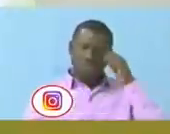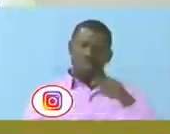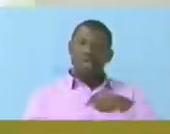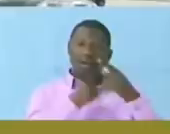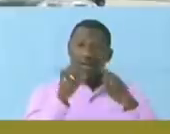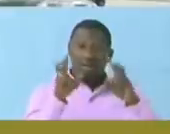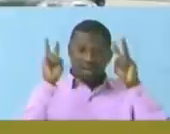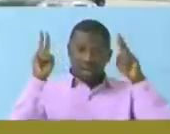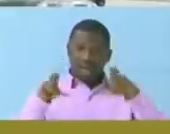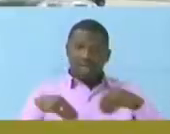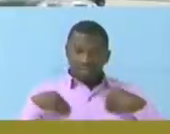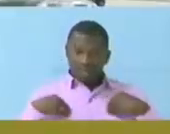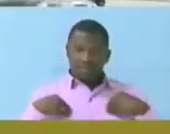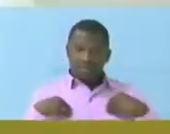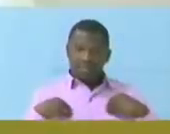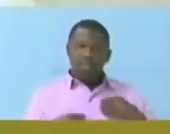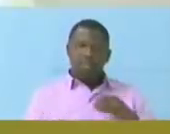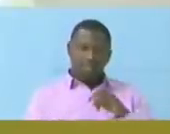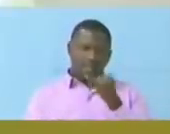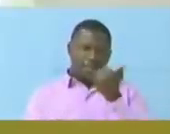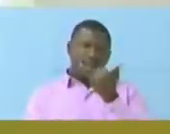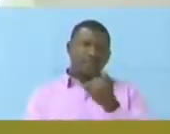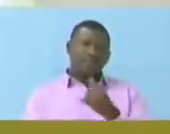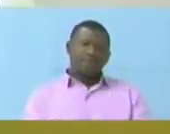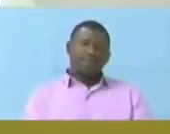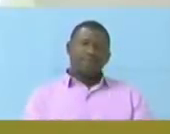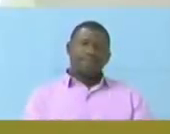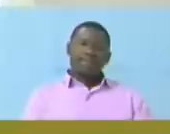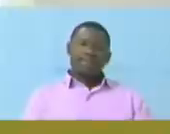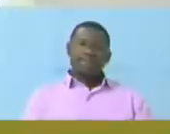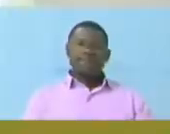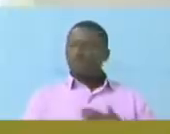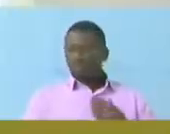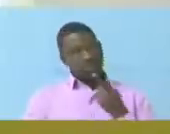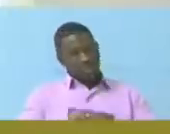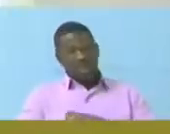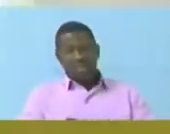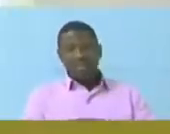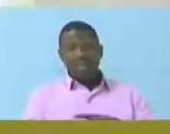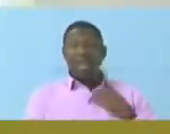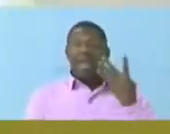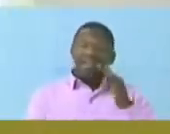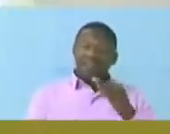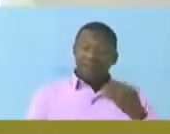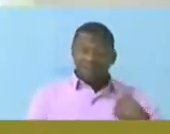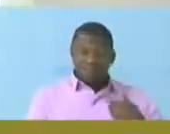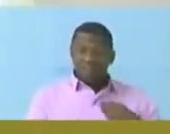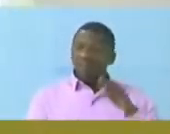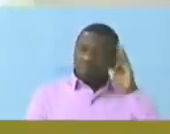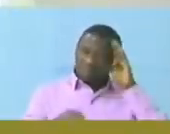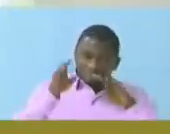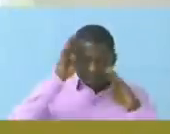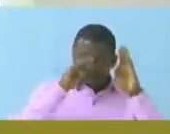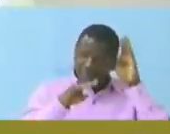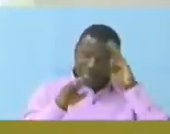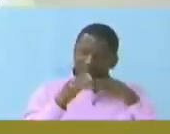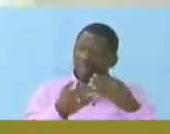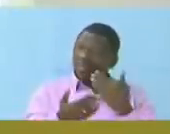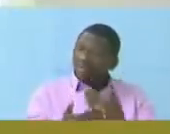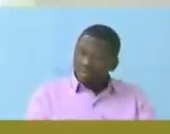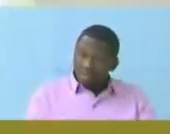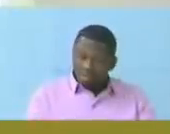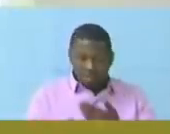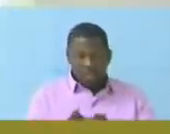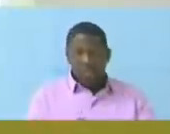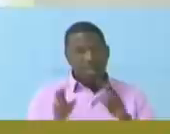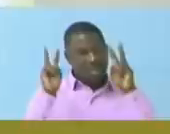he accepted. So in fact, in some instances, when people pleaded with him, he would accept. Well, I don't